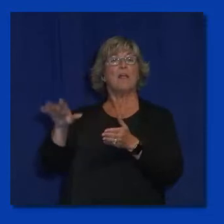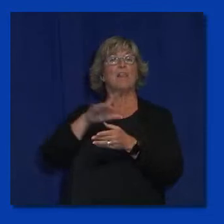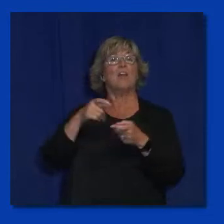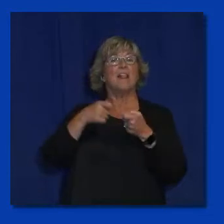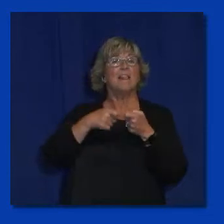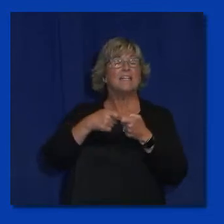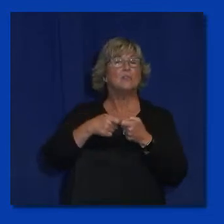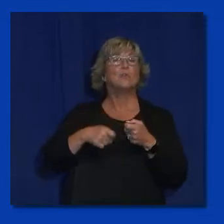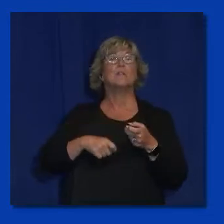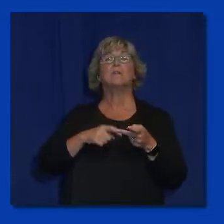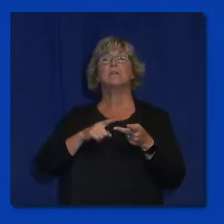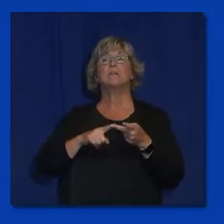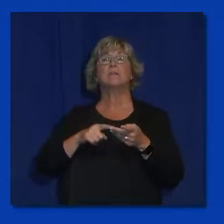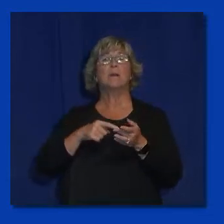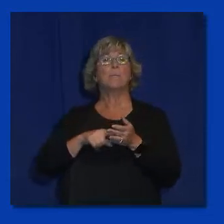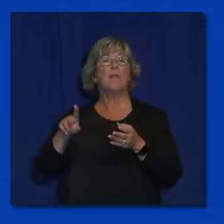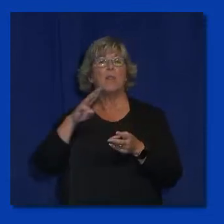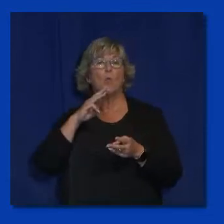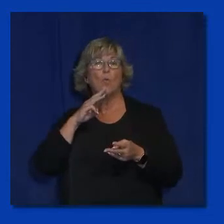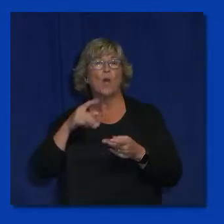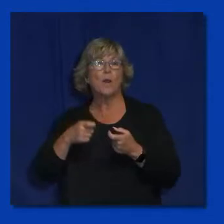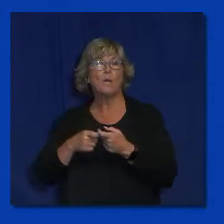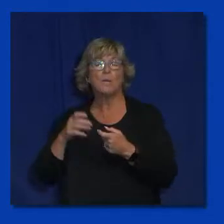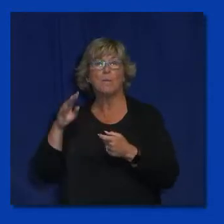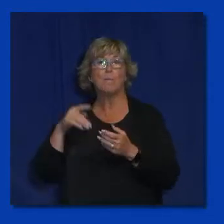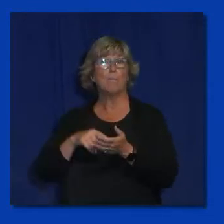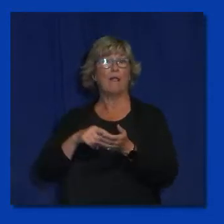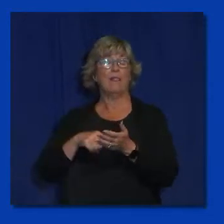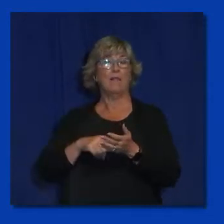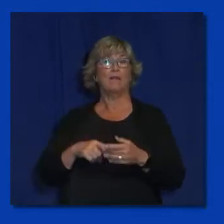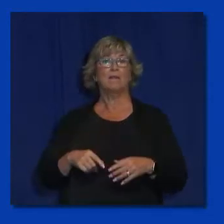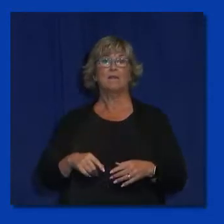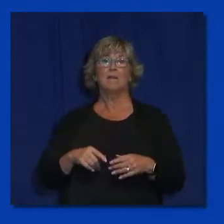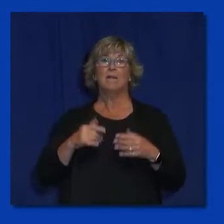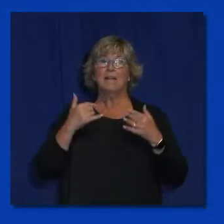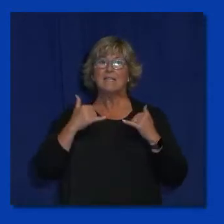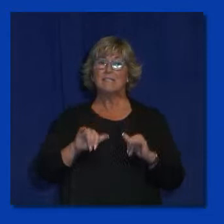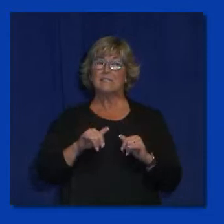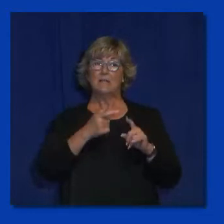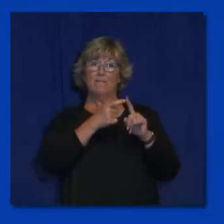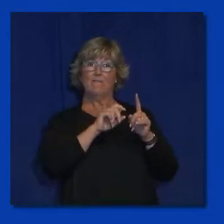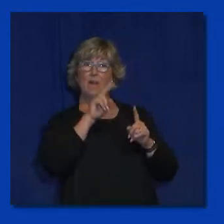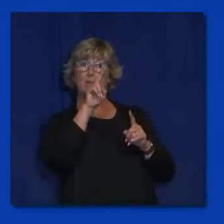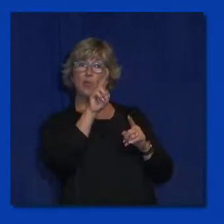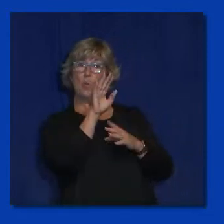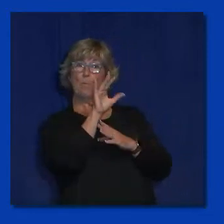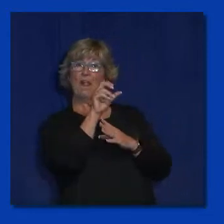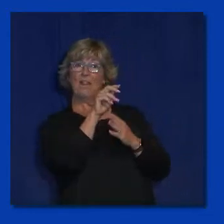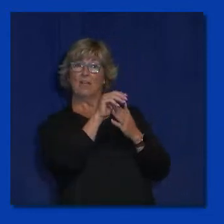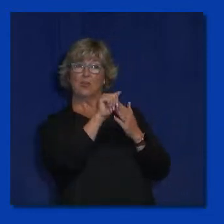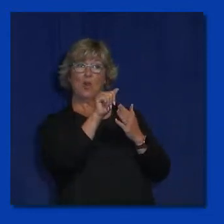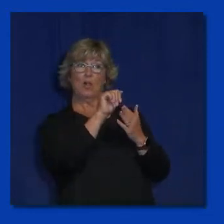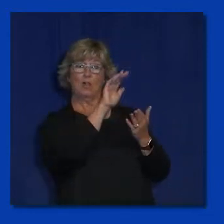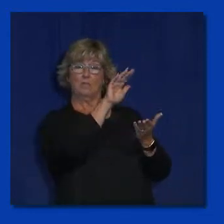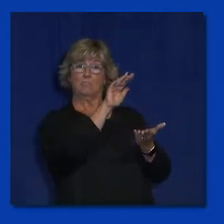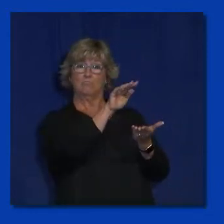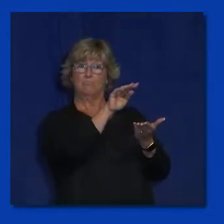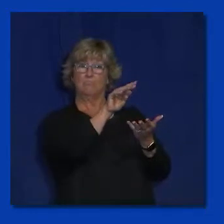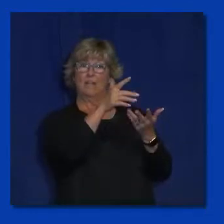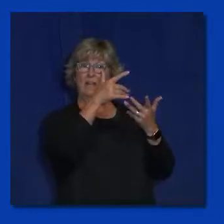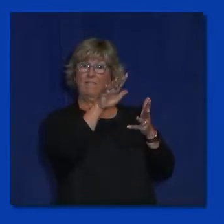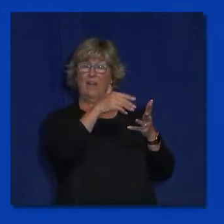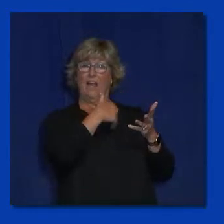bills, to pay their utility bills. This builds off the $2 billion, the $2 billion that we